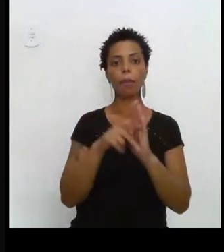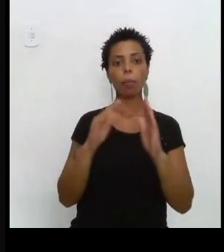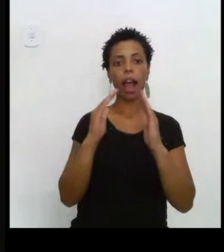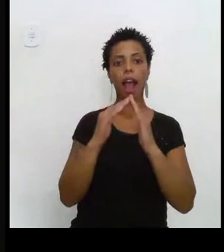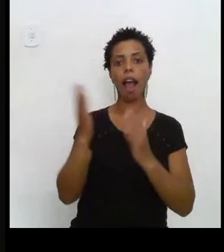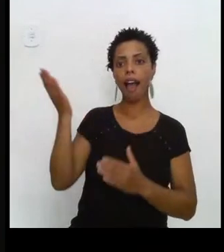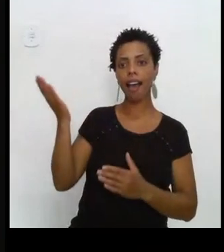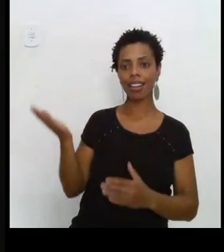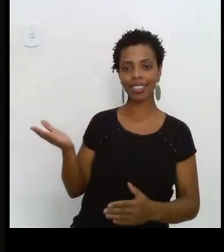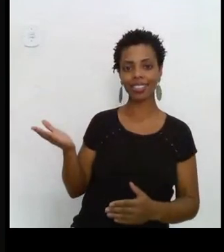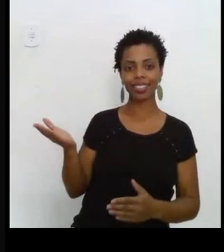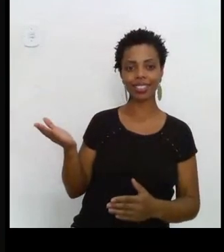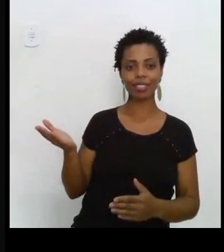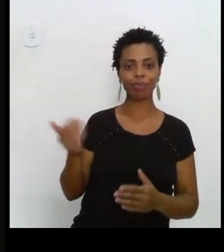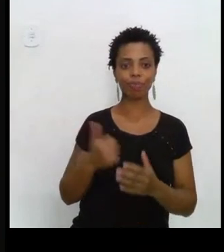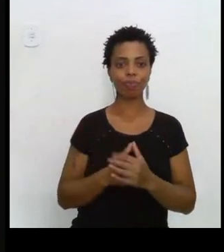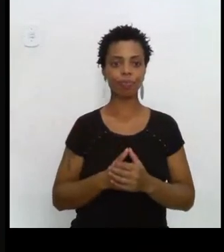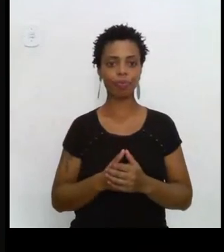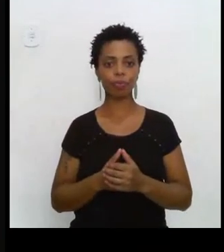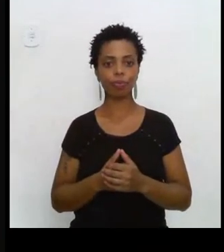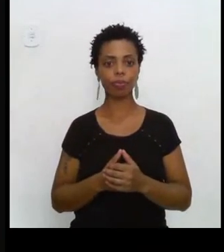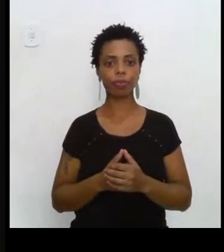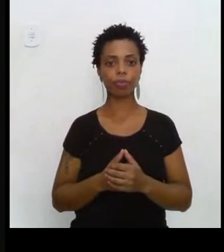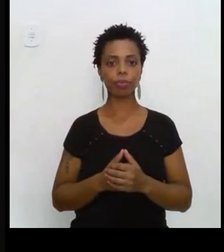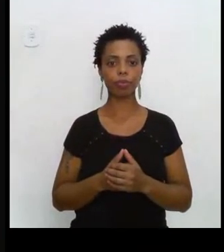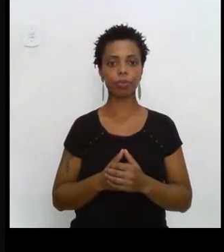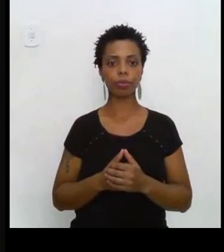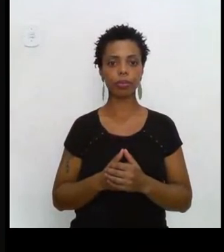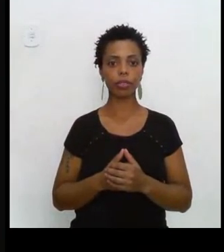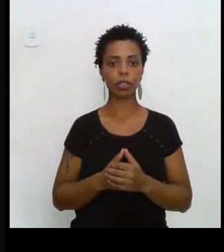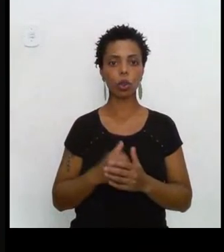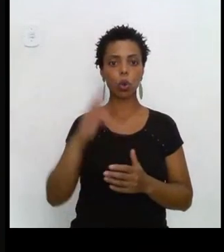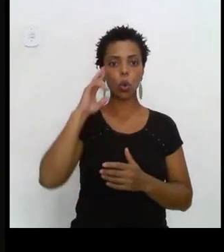With One very